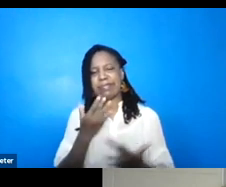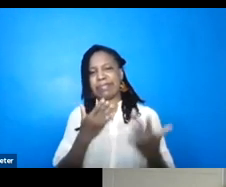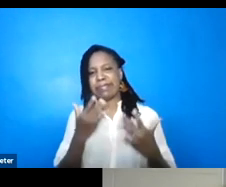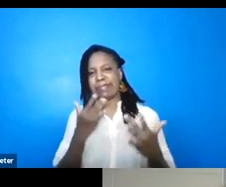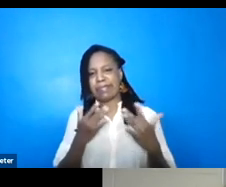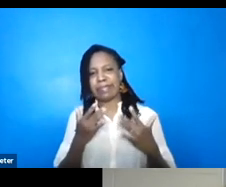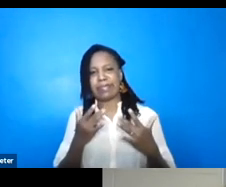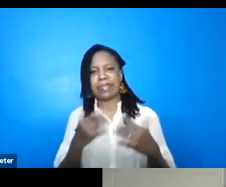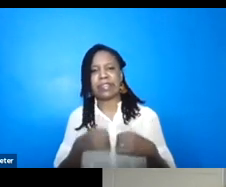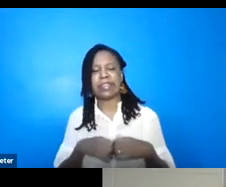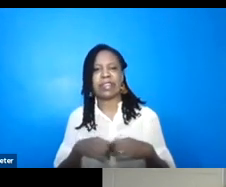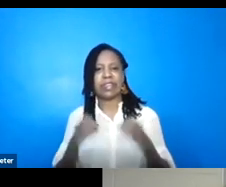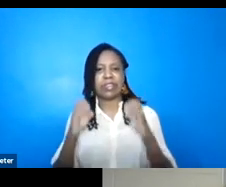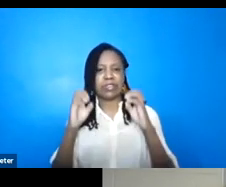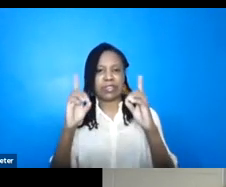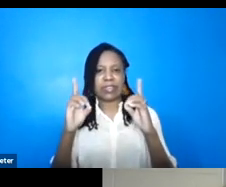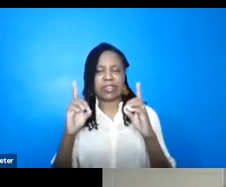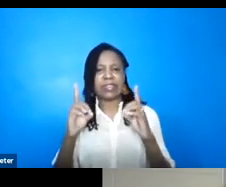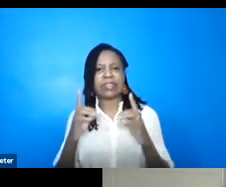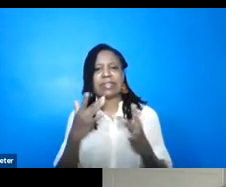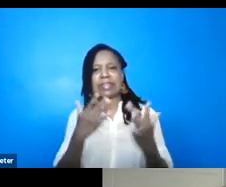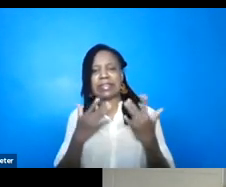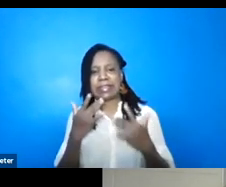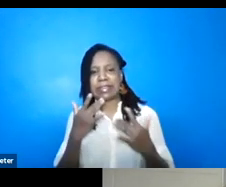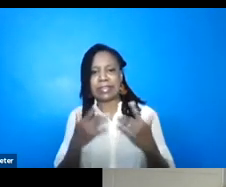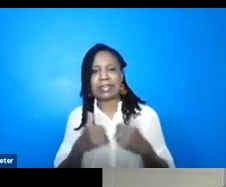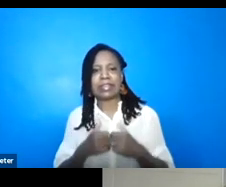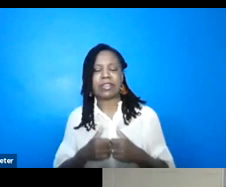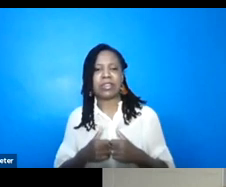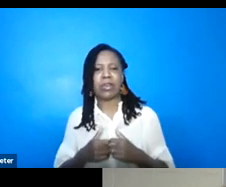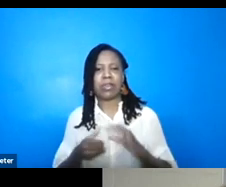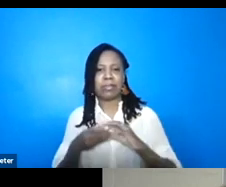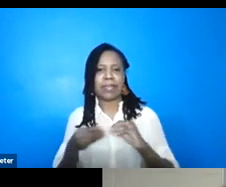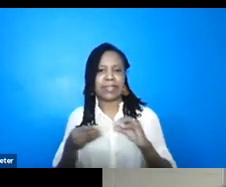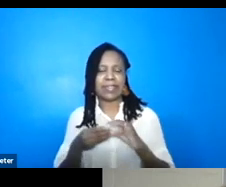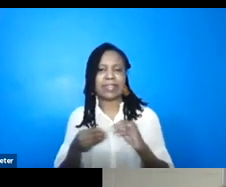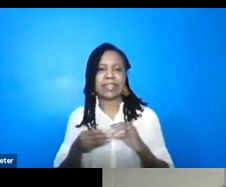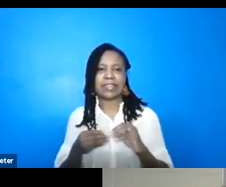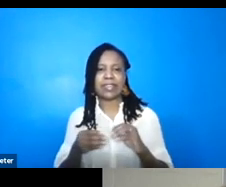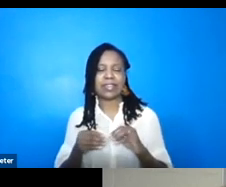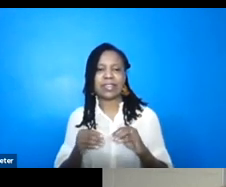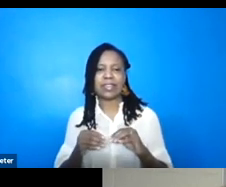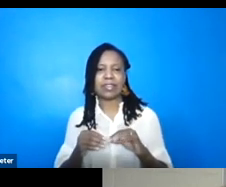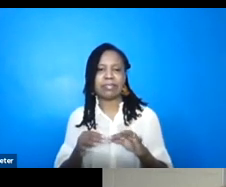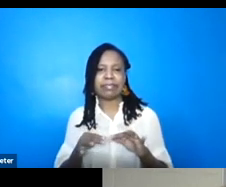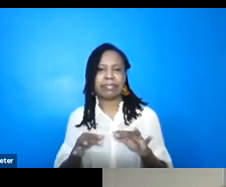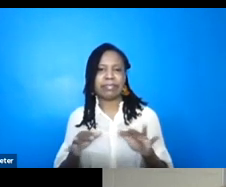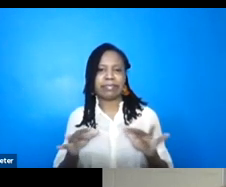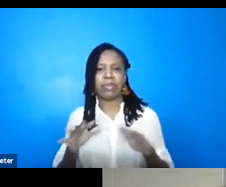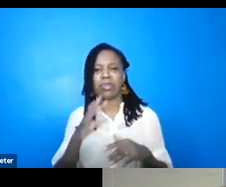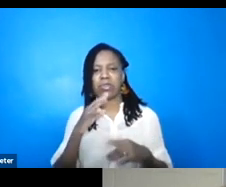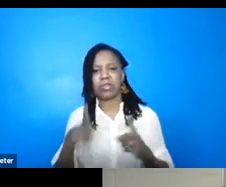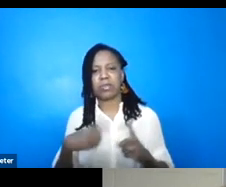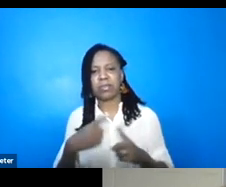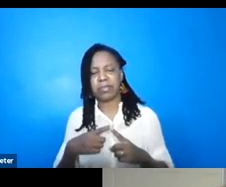going around the communities. When we're talking about addressing the violence and criminality and incarceration, we have